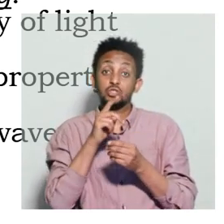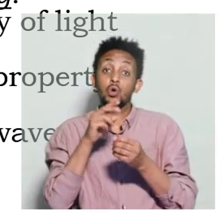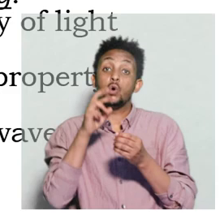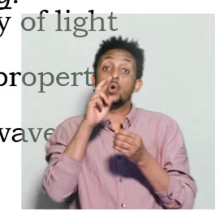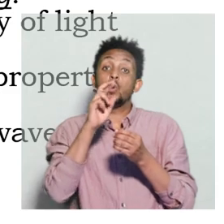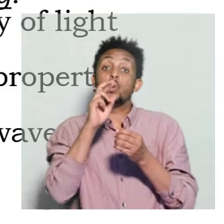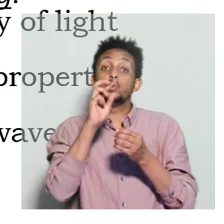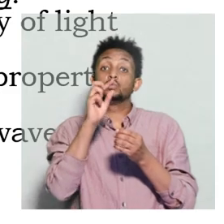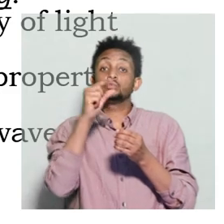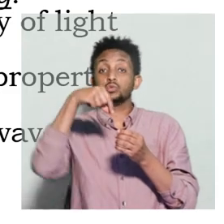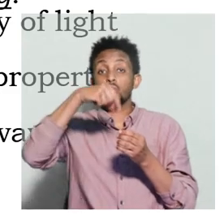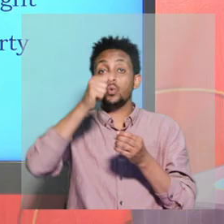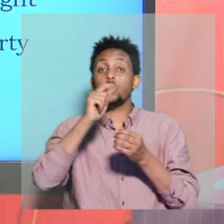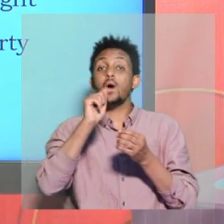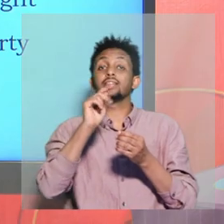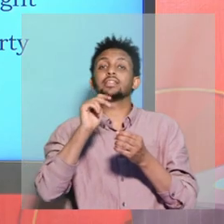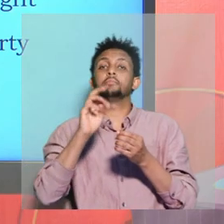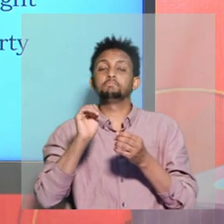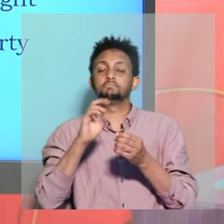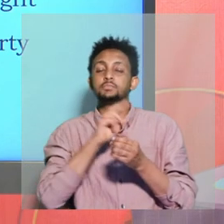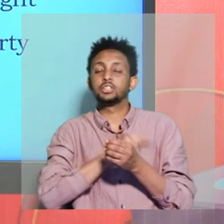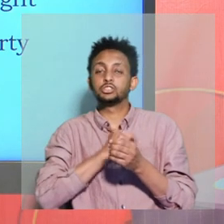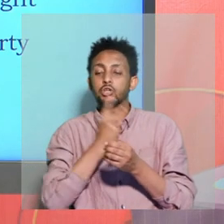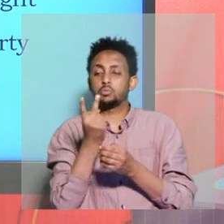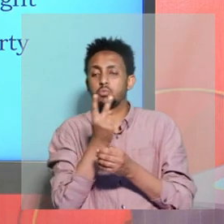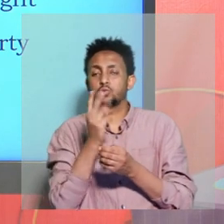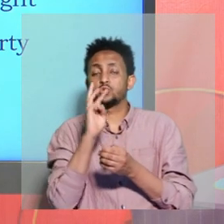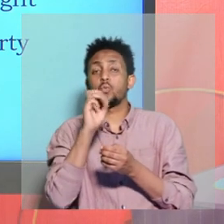theory finalized that it has both